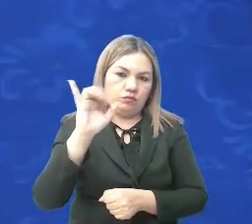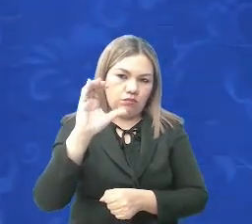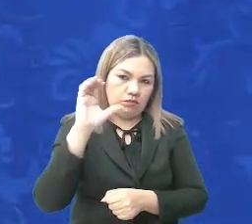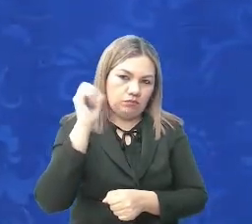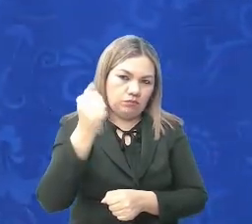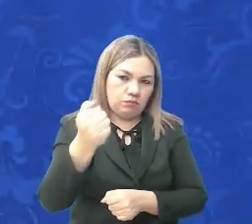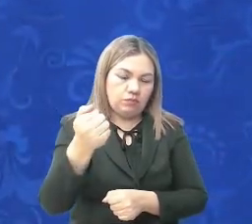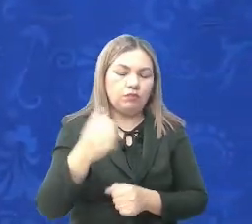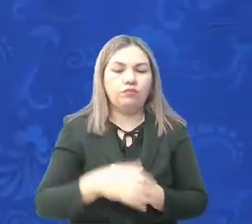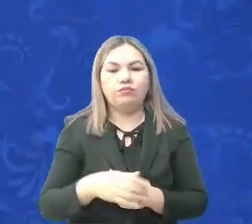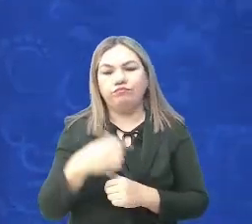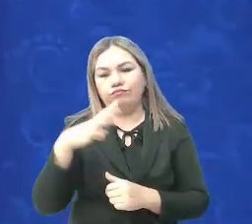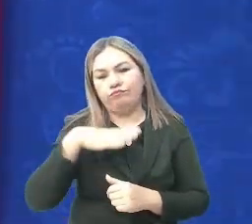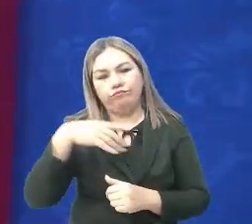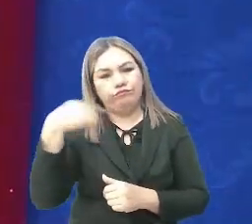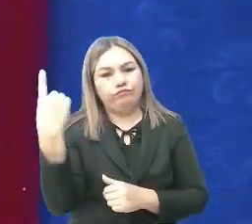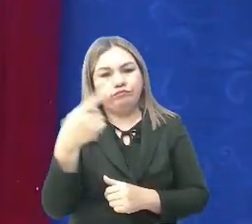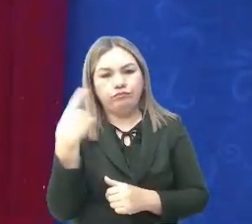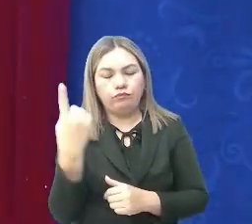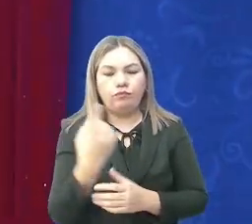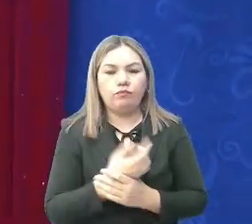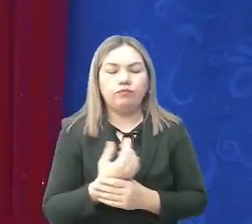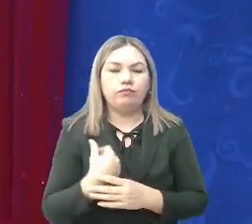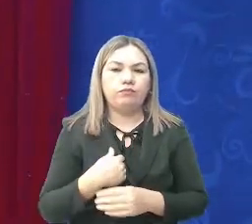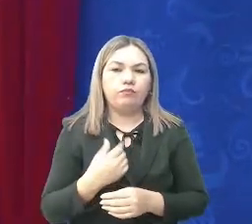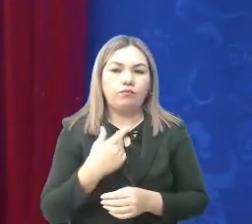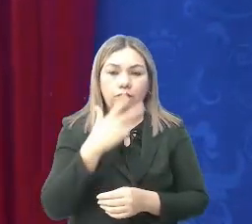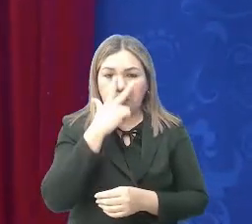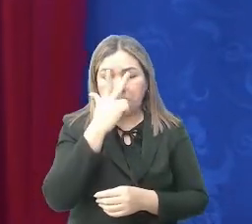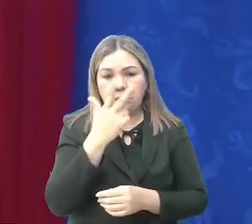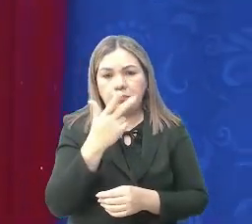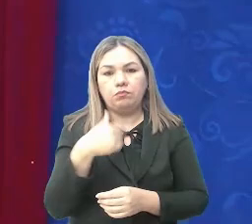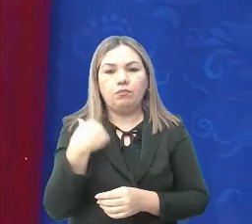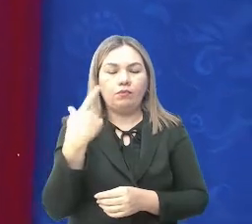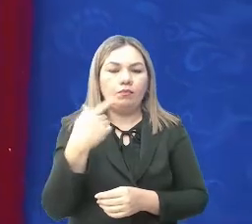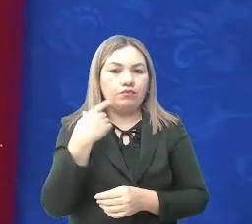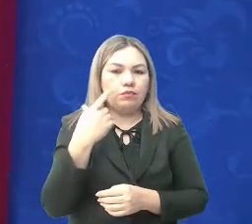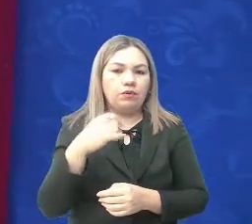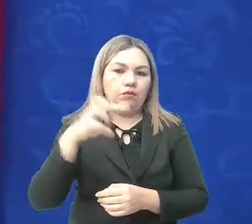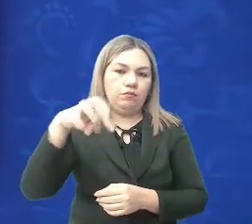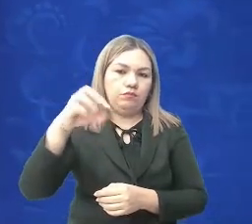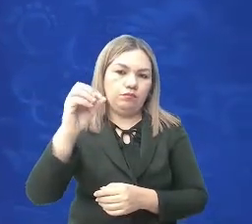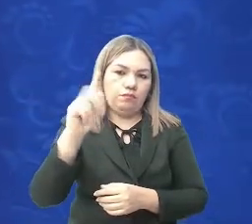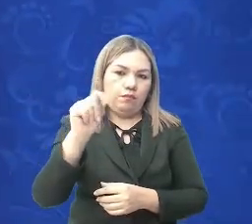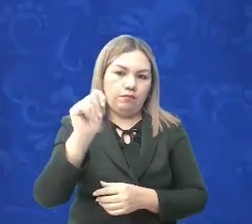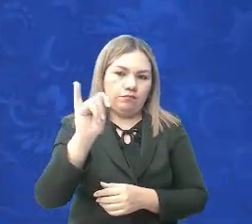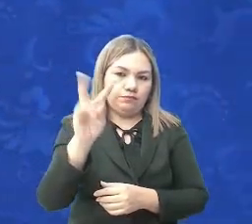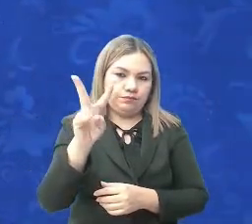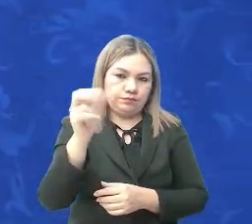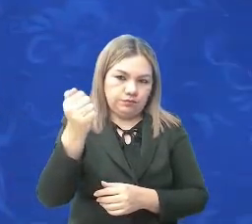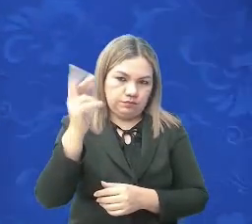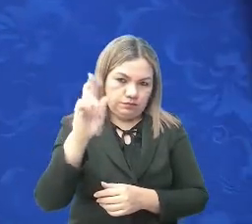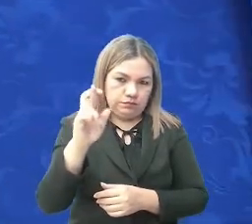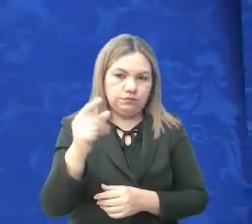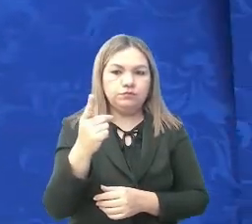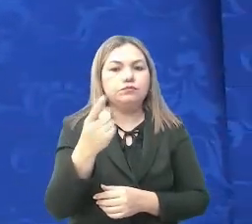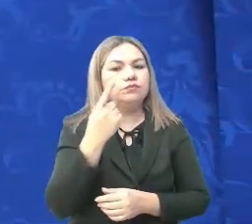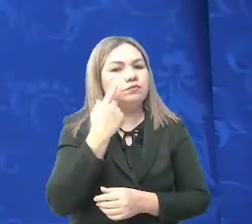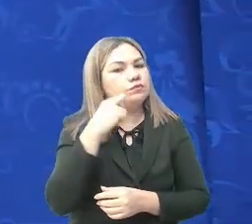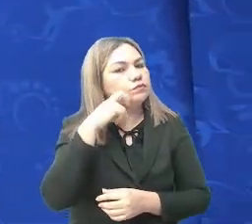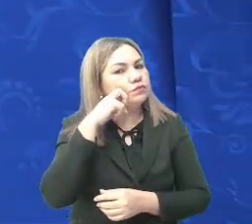music band. There's everything that can motivate your flesh, but